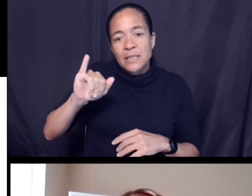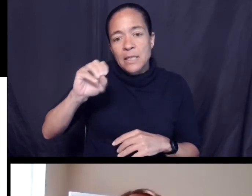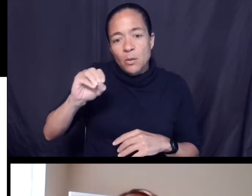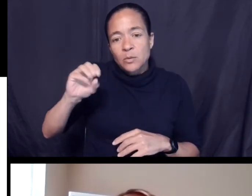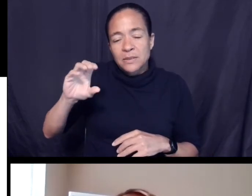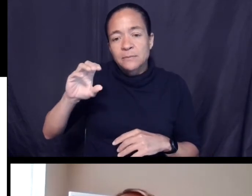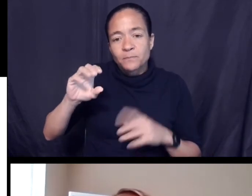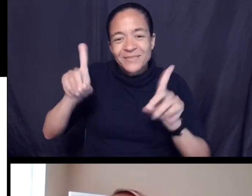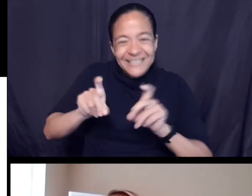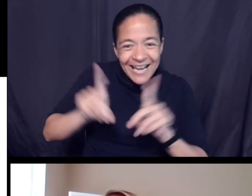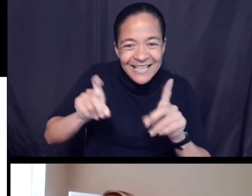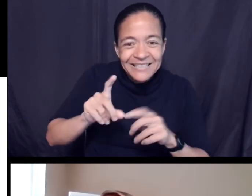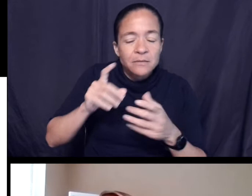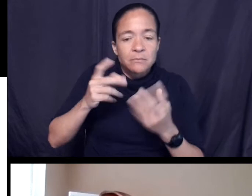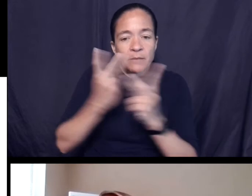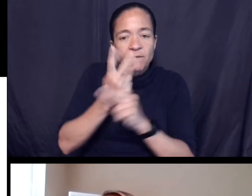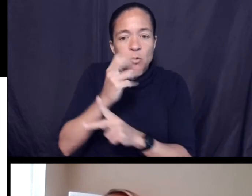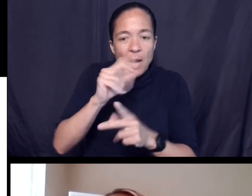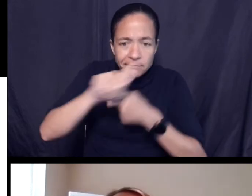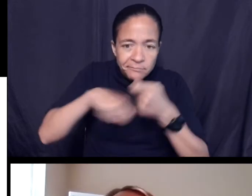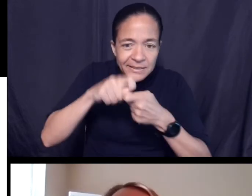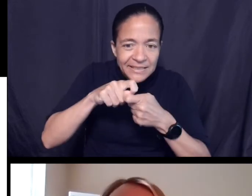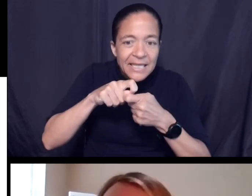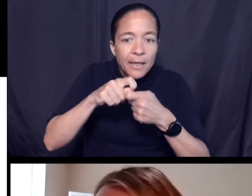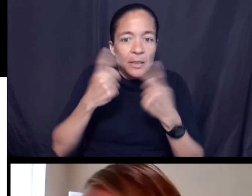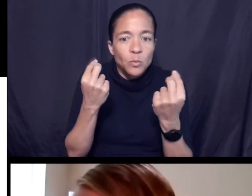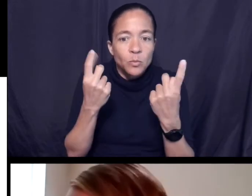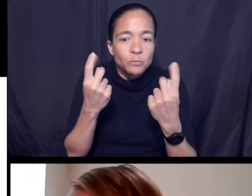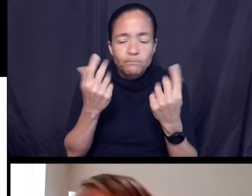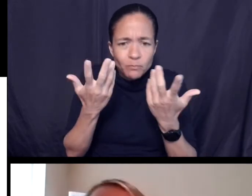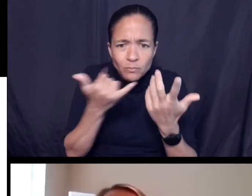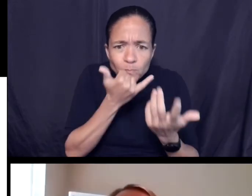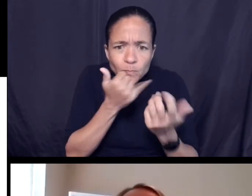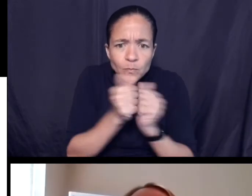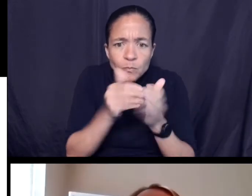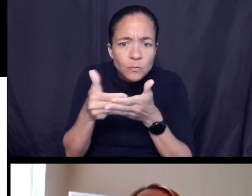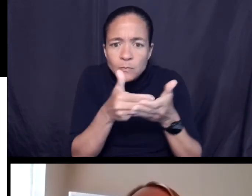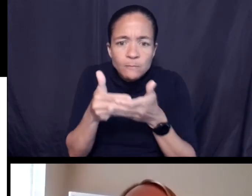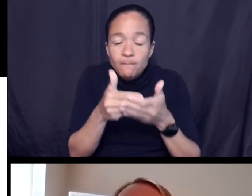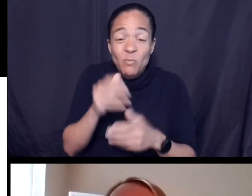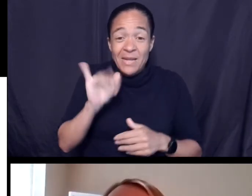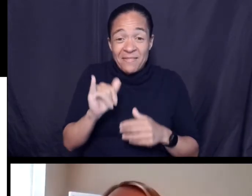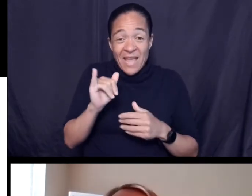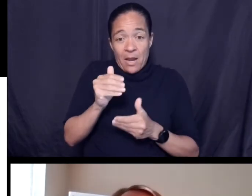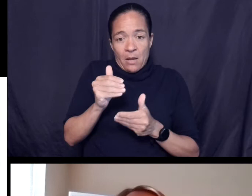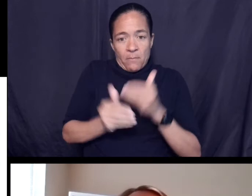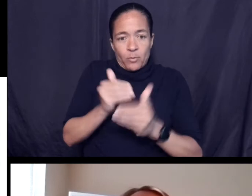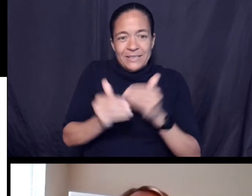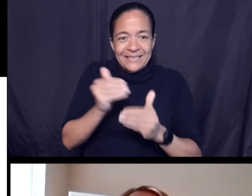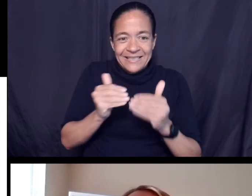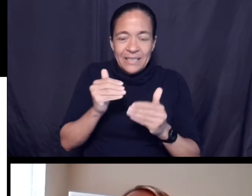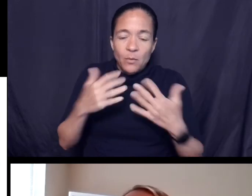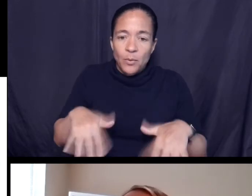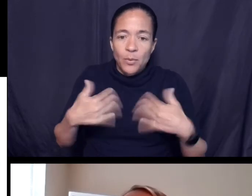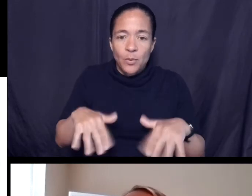was going on with our baby. And so, first of all, that procedure is I mean, it was very upsetting, both